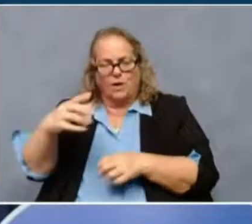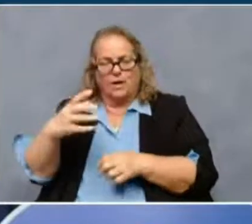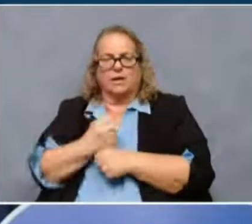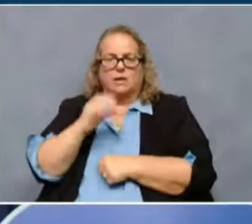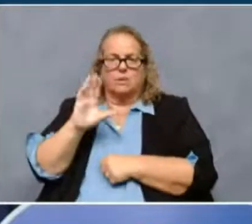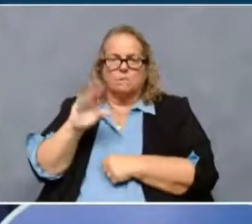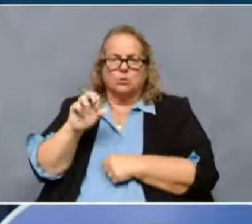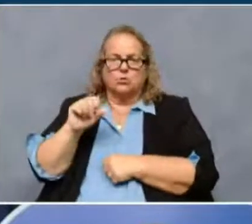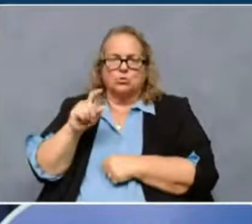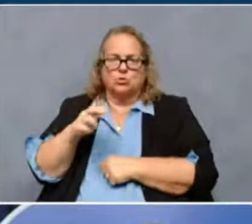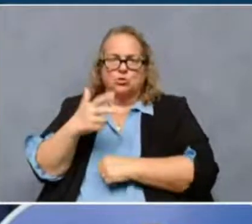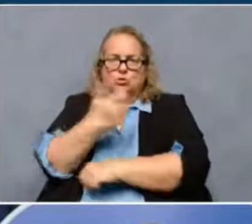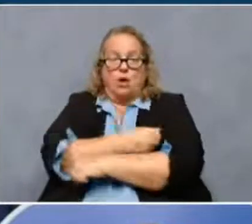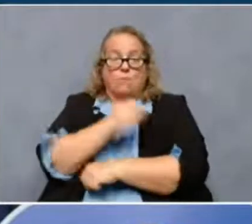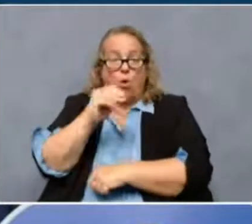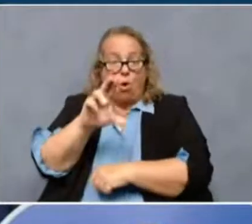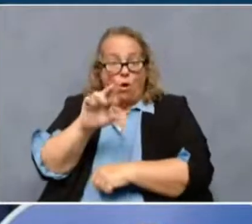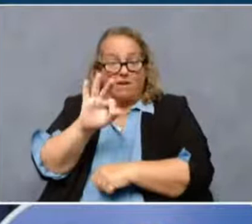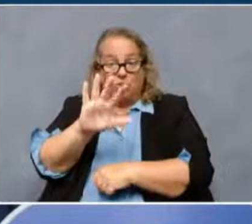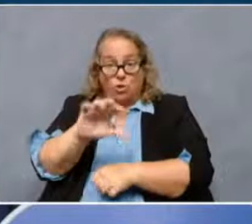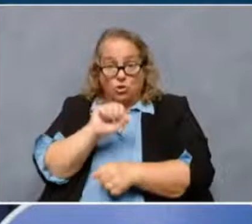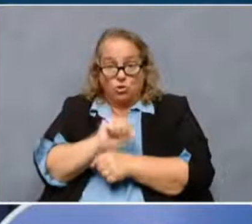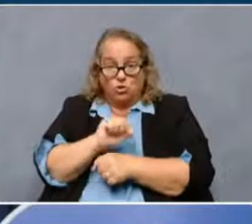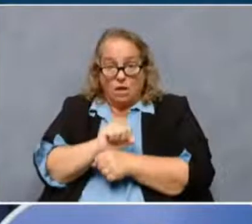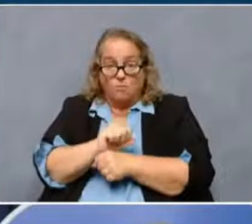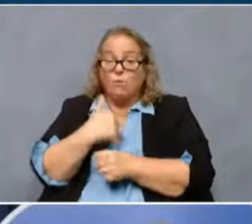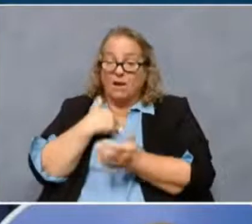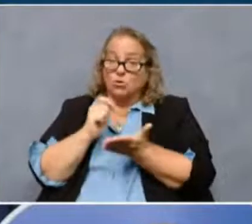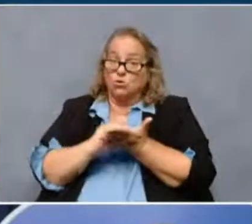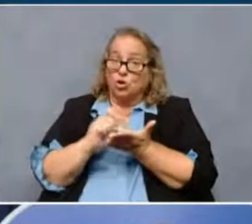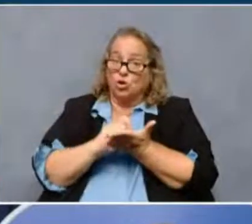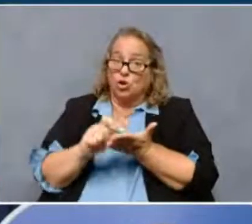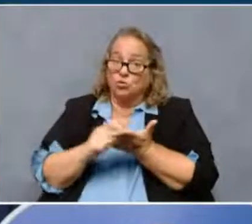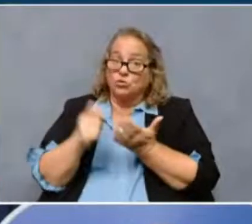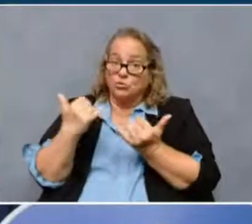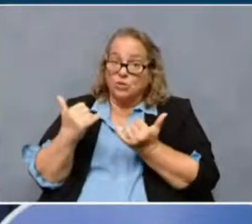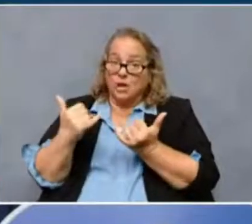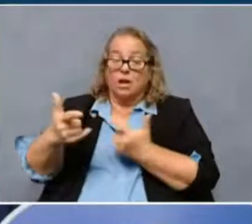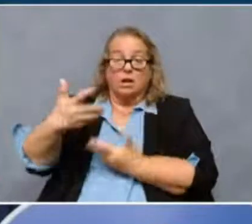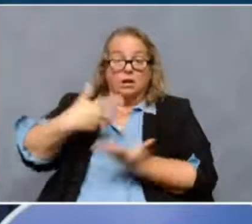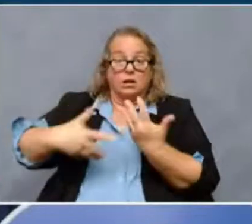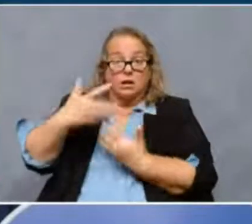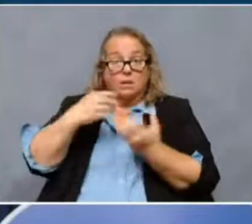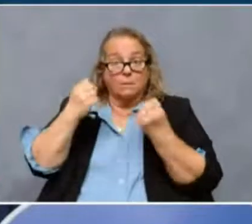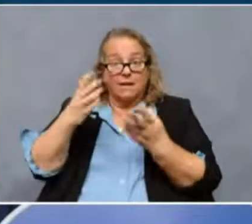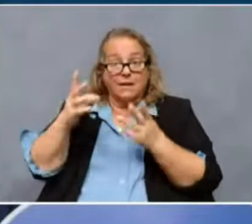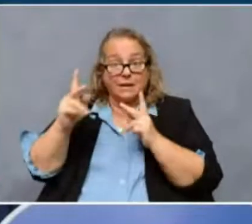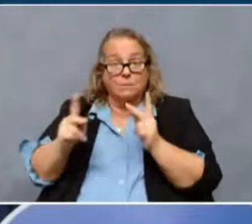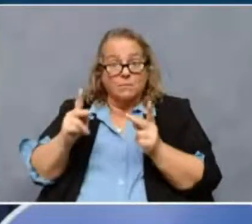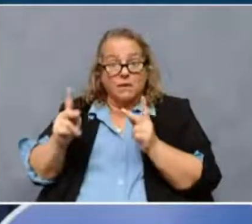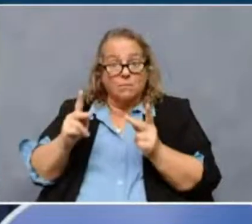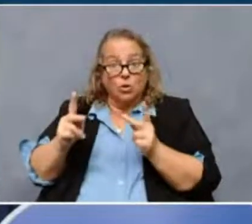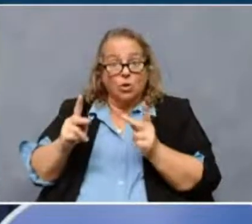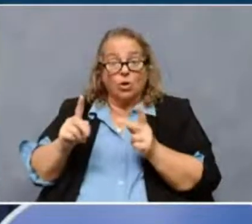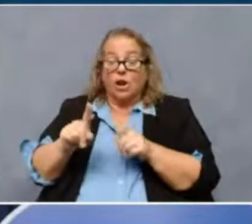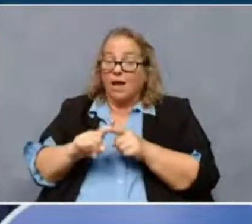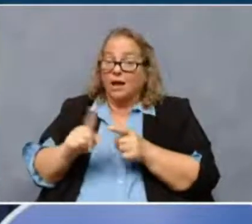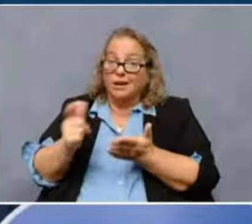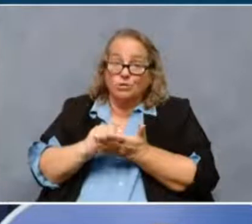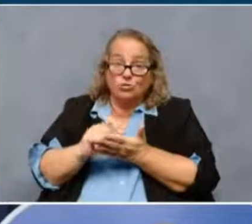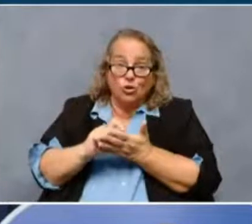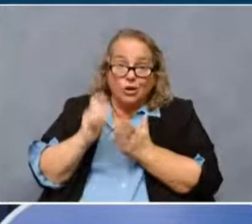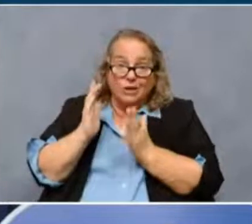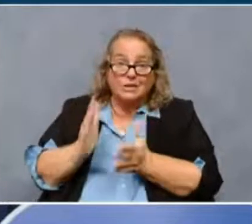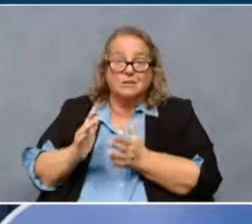your job, and we have journalists today, have you around a whole lot of people, like journalists, like those that work in